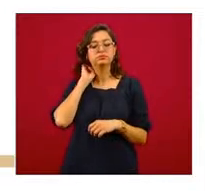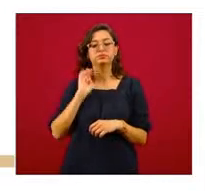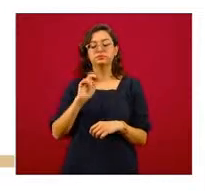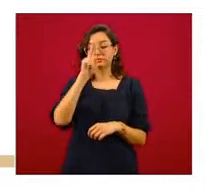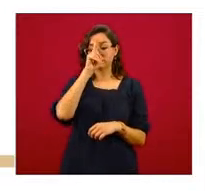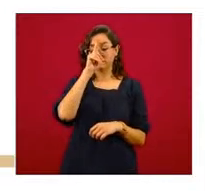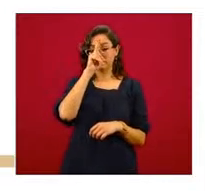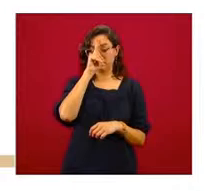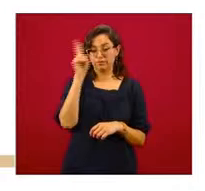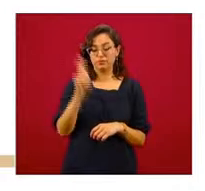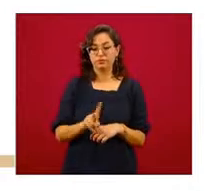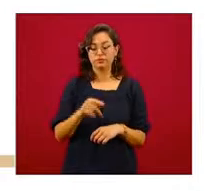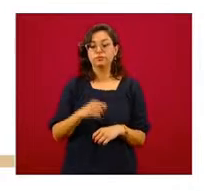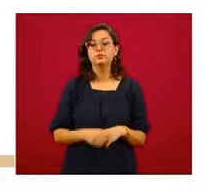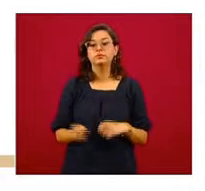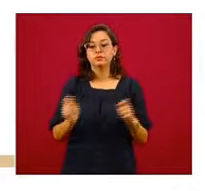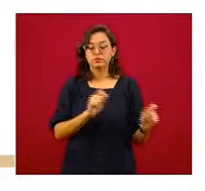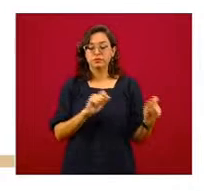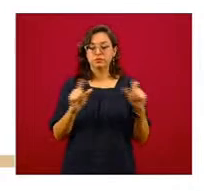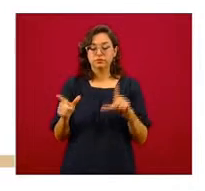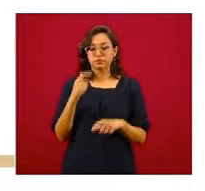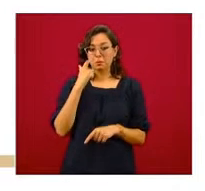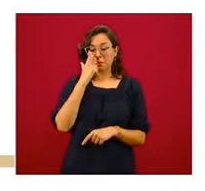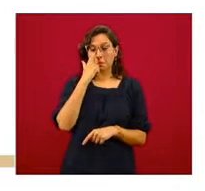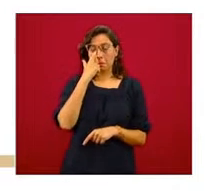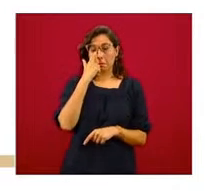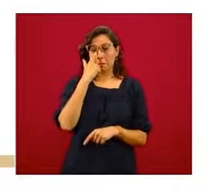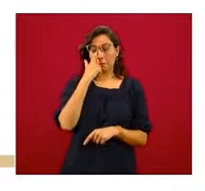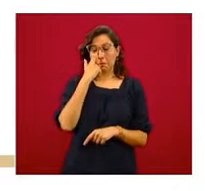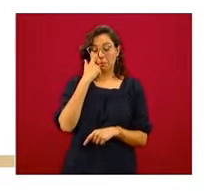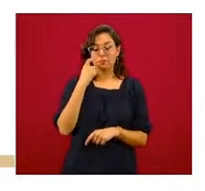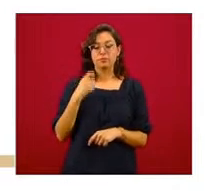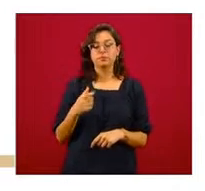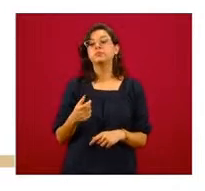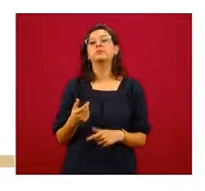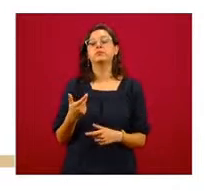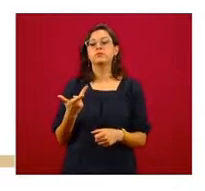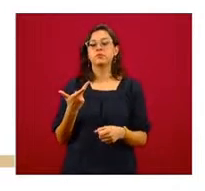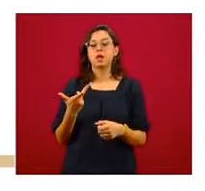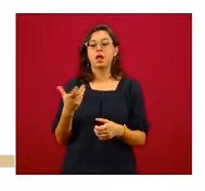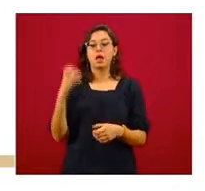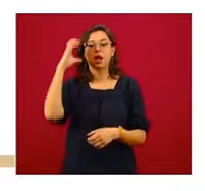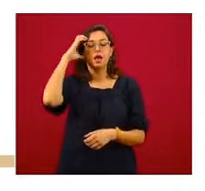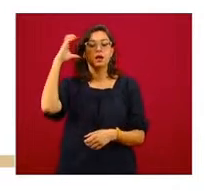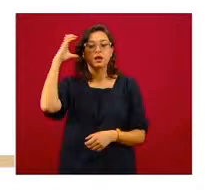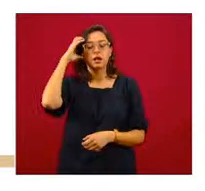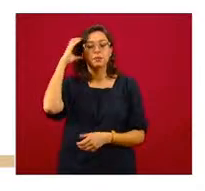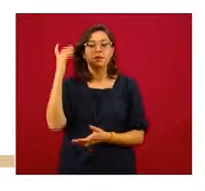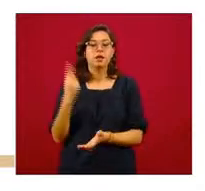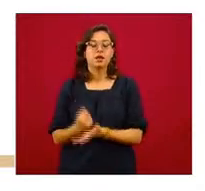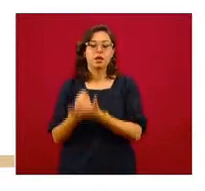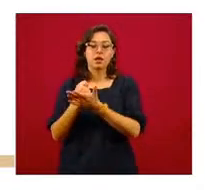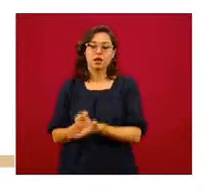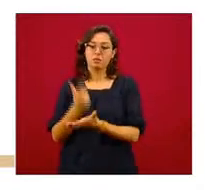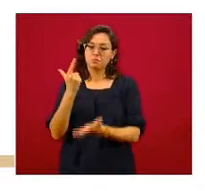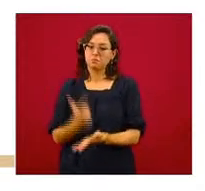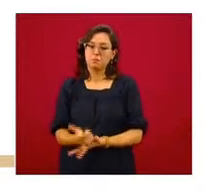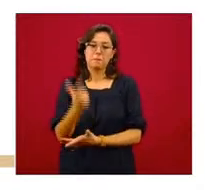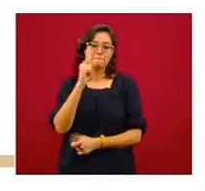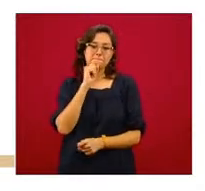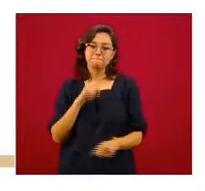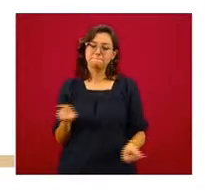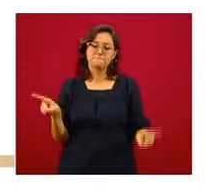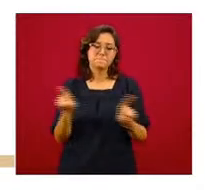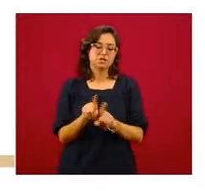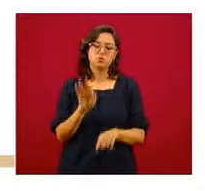have less availability, and these are critical beds. The percentage